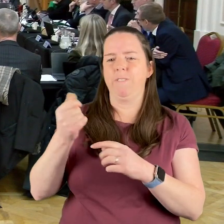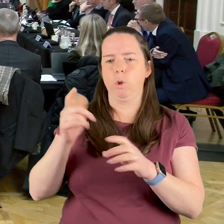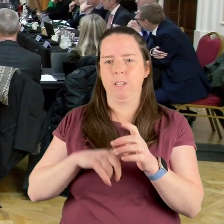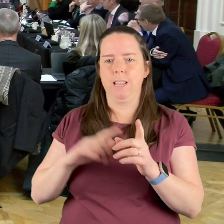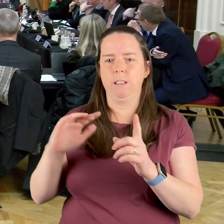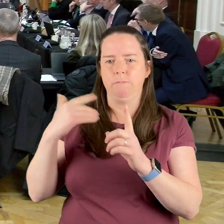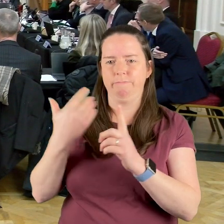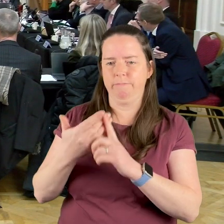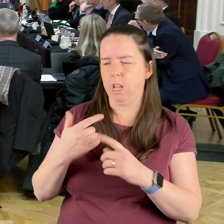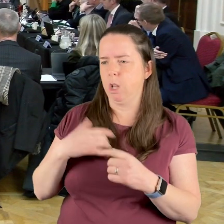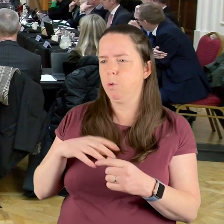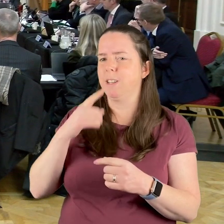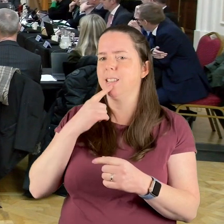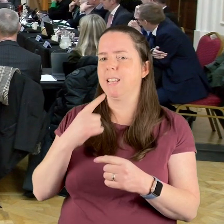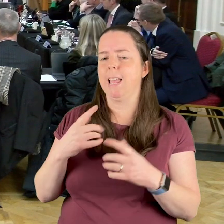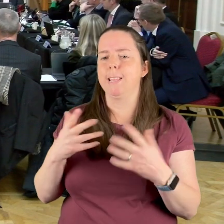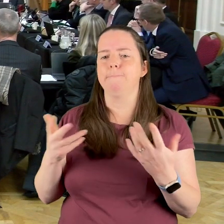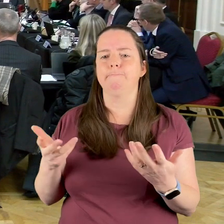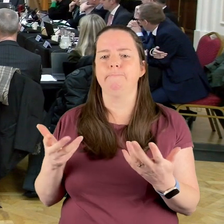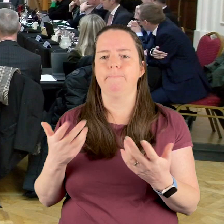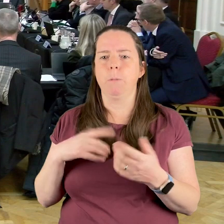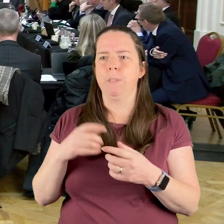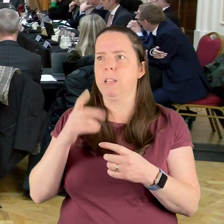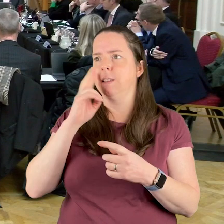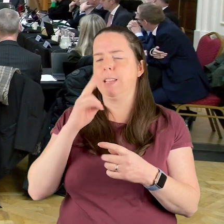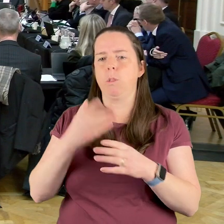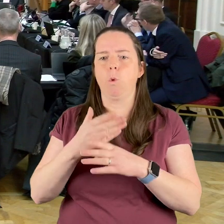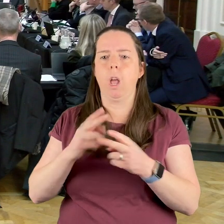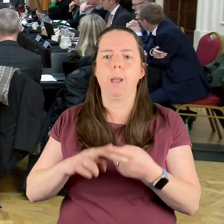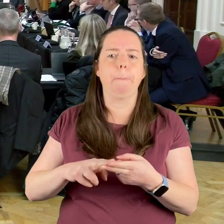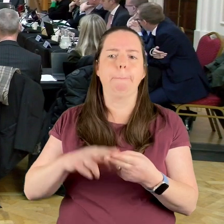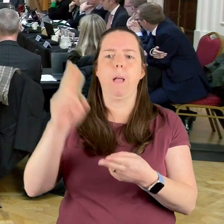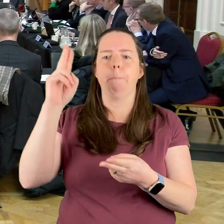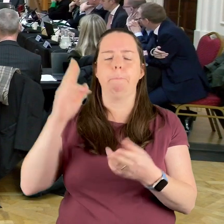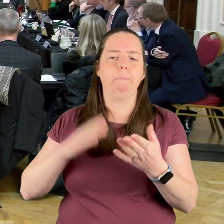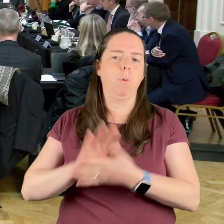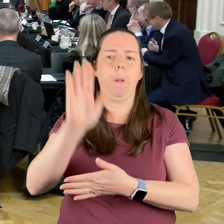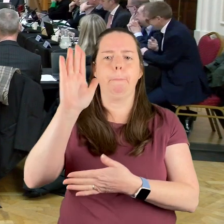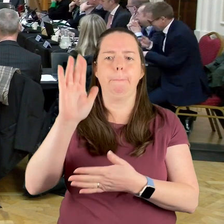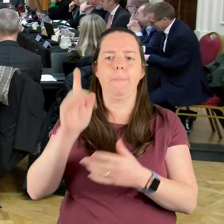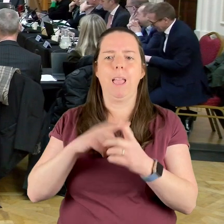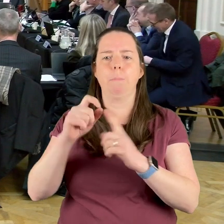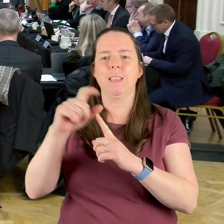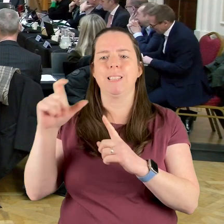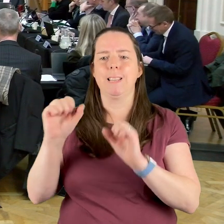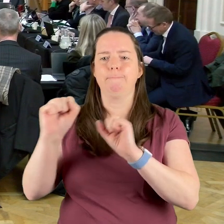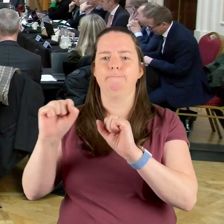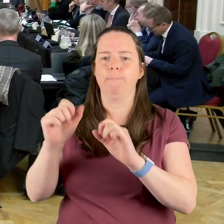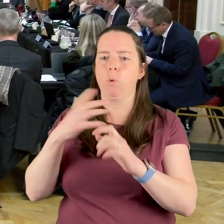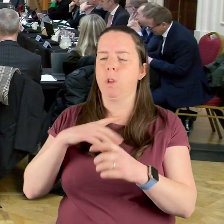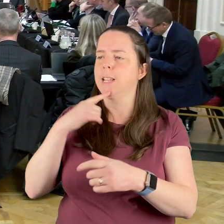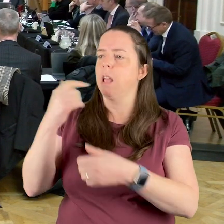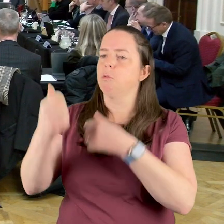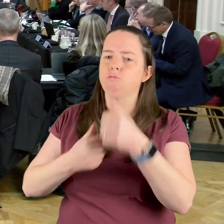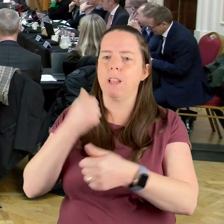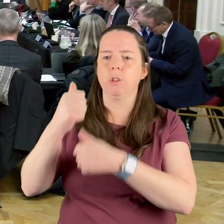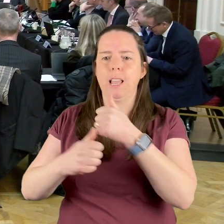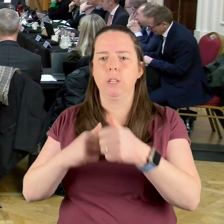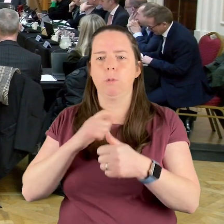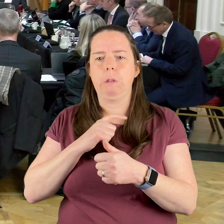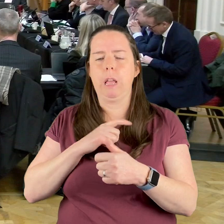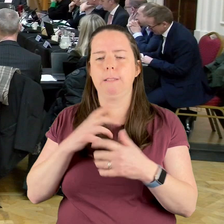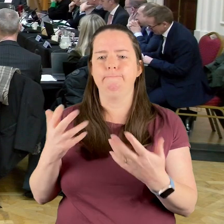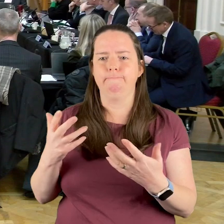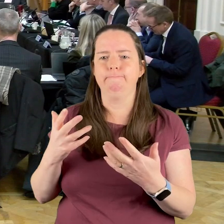to respond to any of those points made. Thank you. Thank you. So I've been around a good few years as well, and I would just say that I've seen the acceleration in the work that